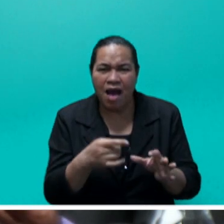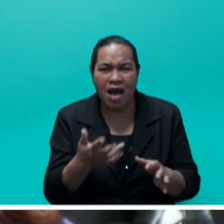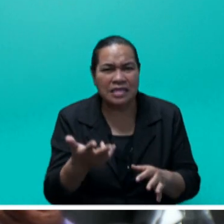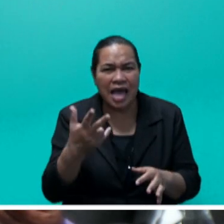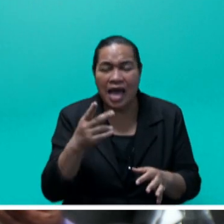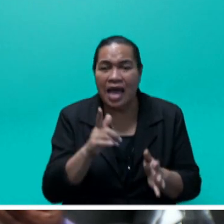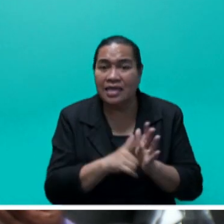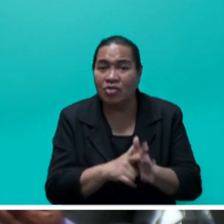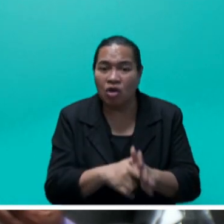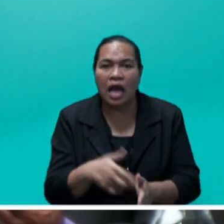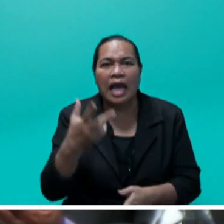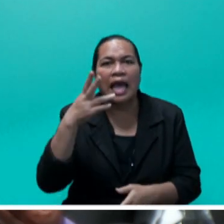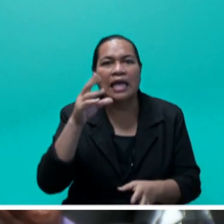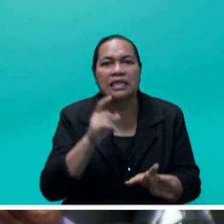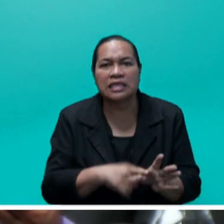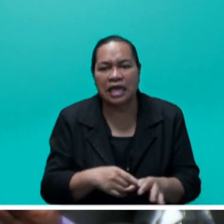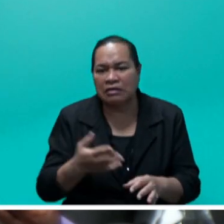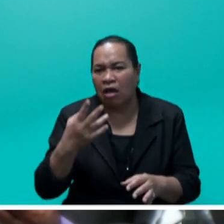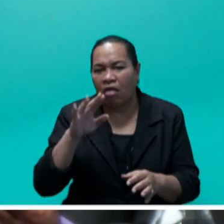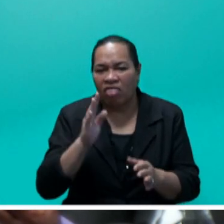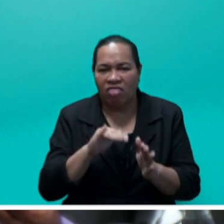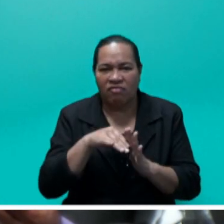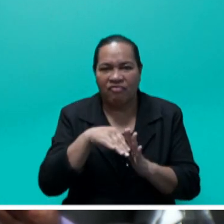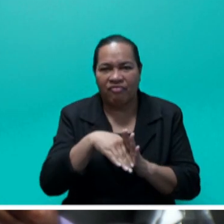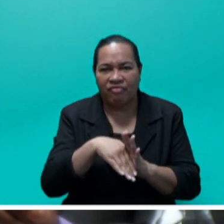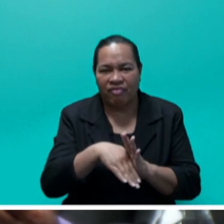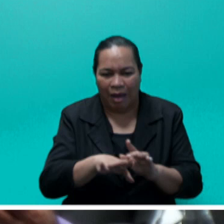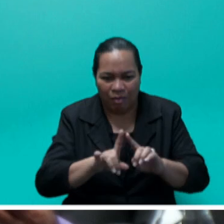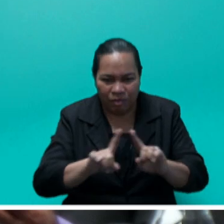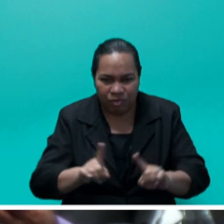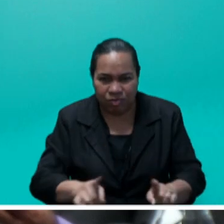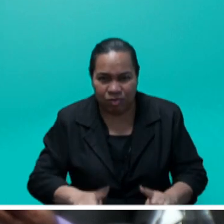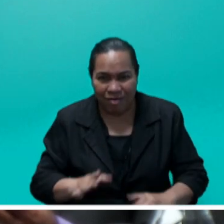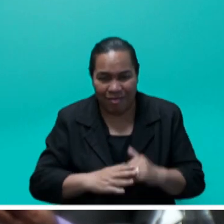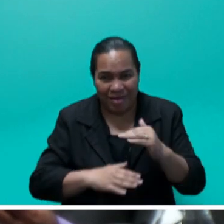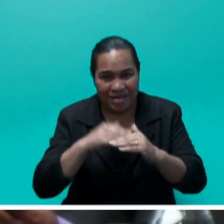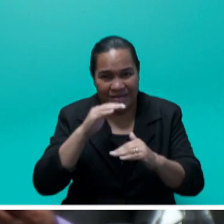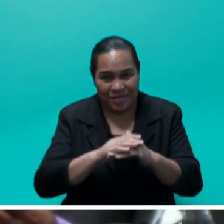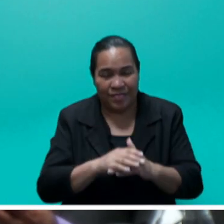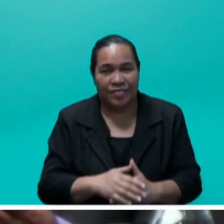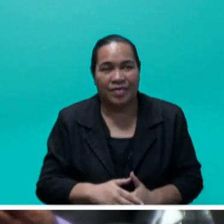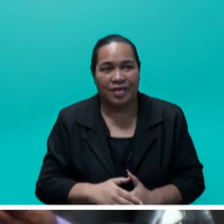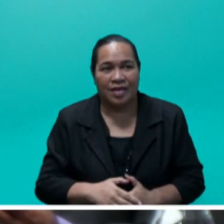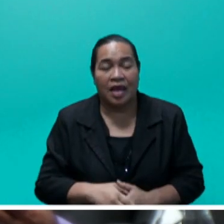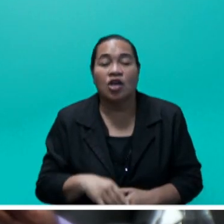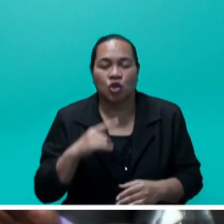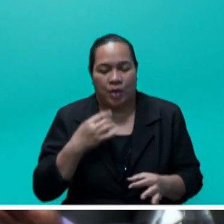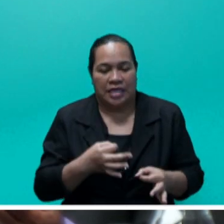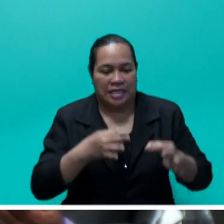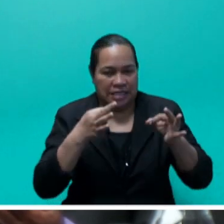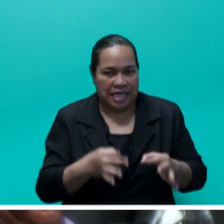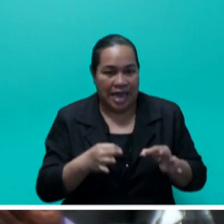has deteriorated significantly and is in urgent need of repair. In light of the above, it was decided that the